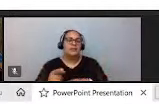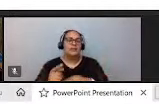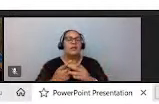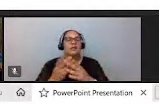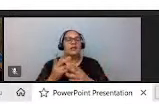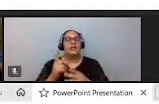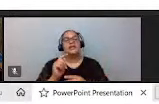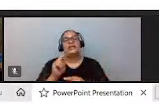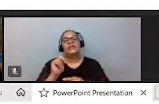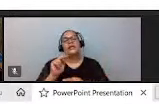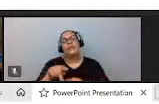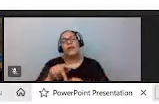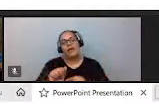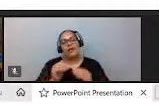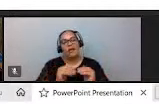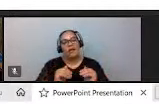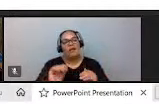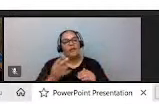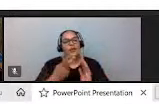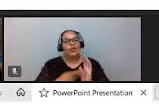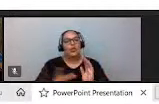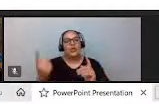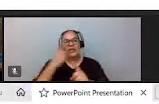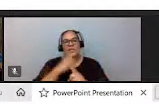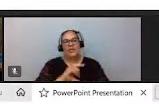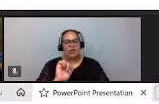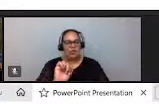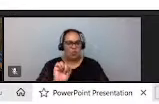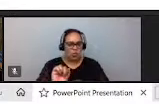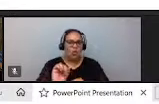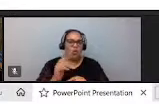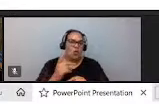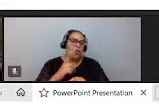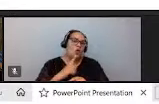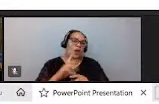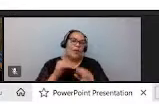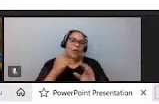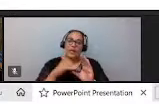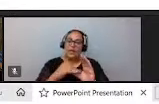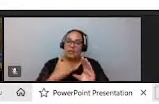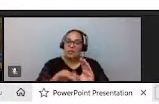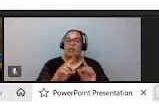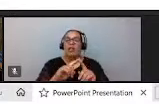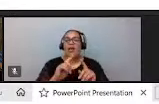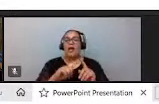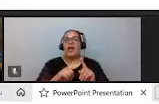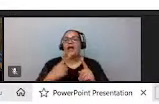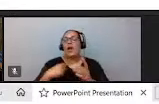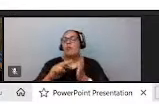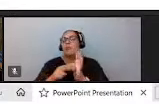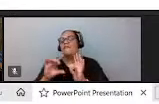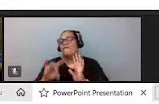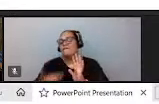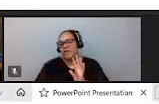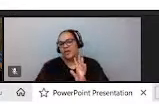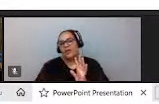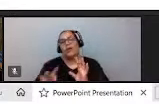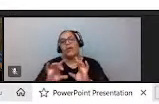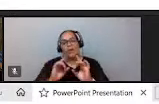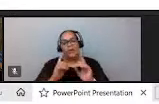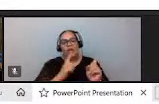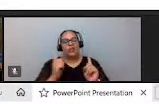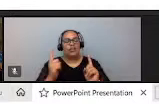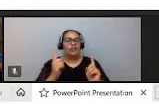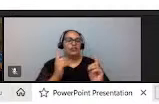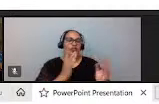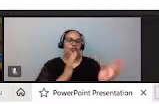at a tnpa level at least twice a day um in regard to the emails and our birth planning that goes out uh per shift